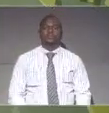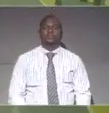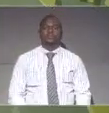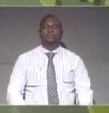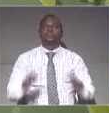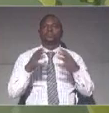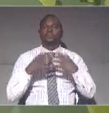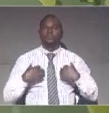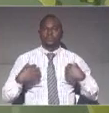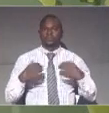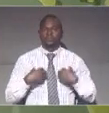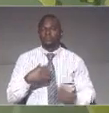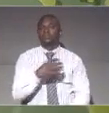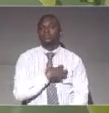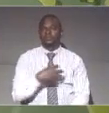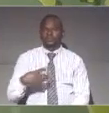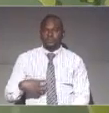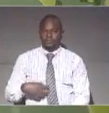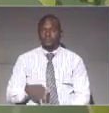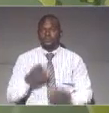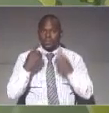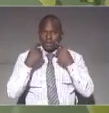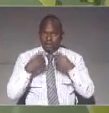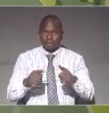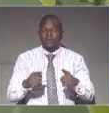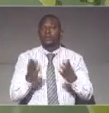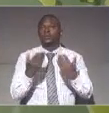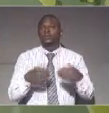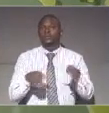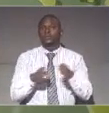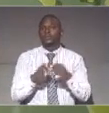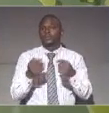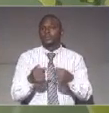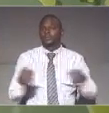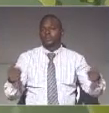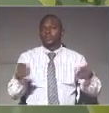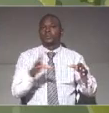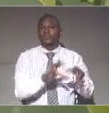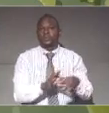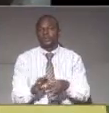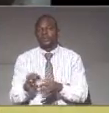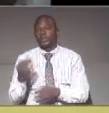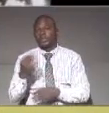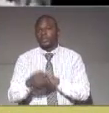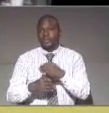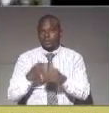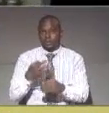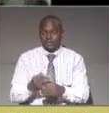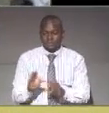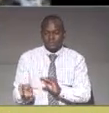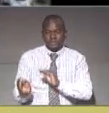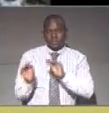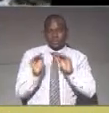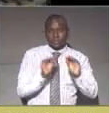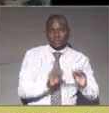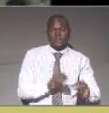In Sudan, the military had announced an agreement with the opposition alliance for a 3-year transition